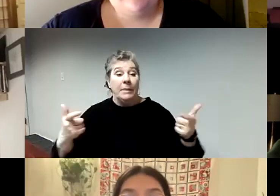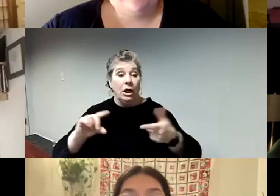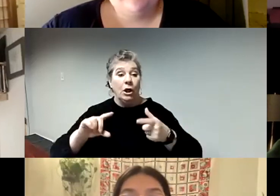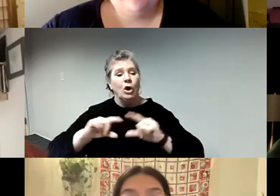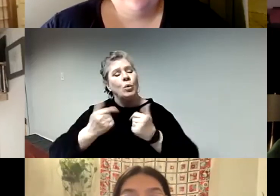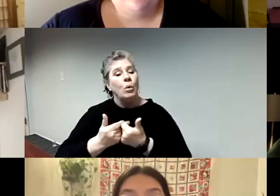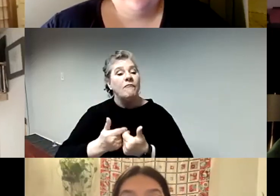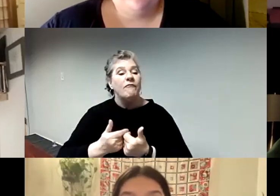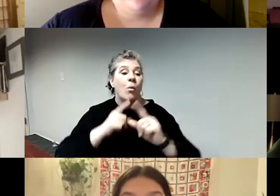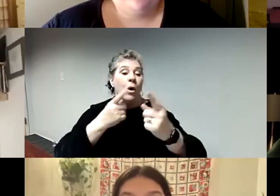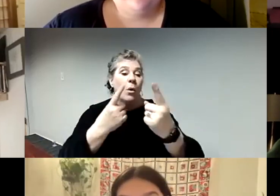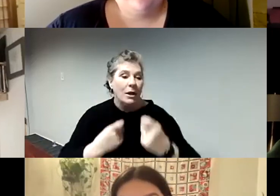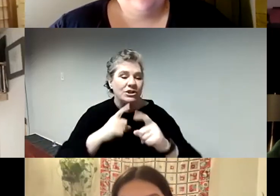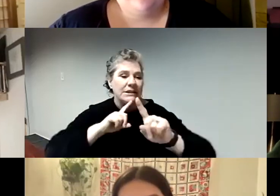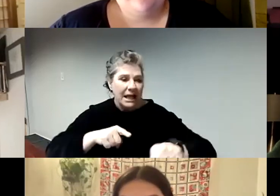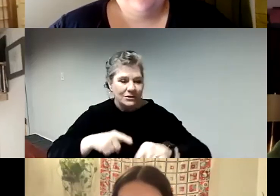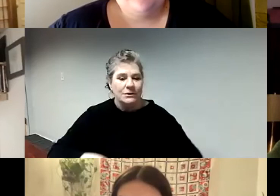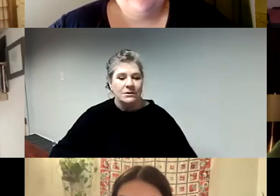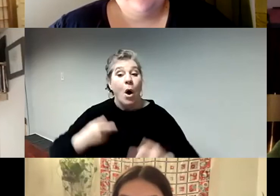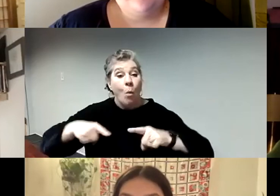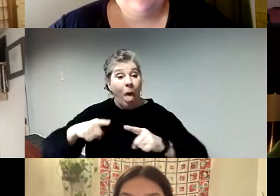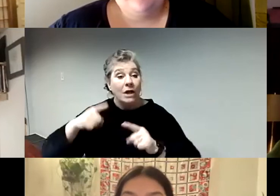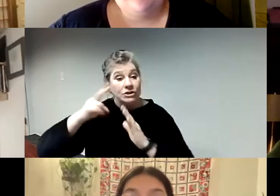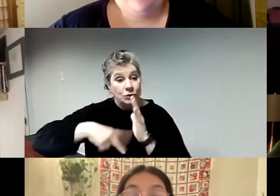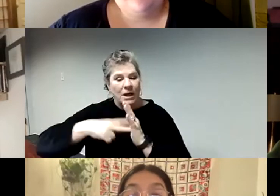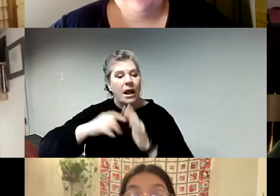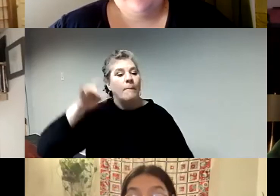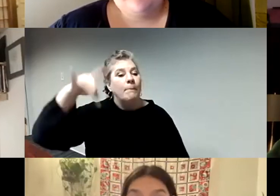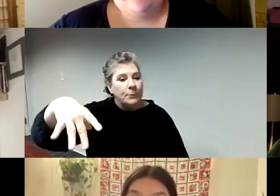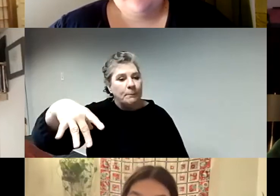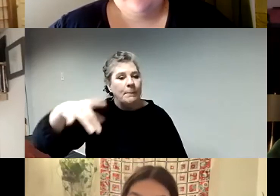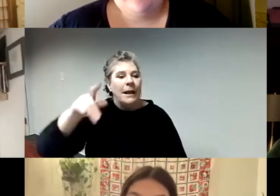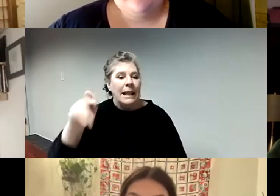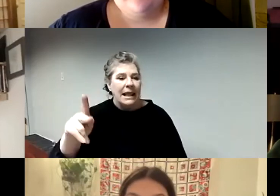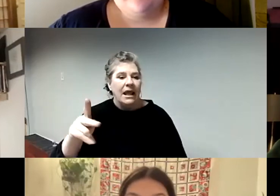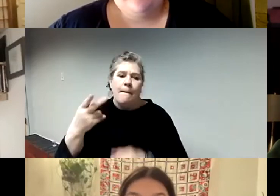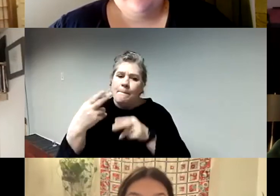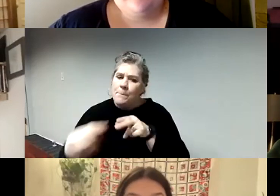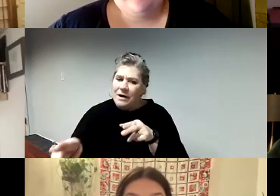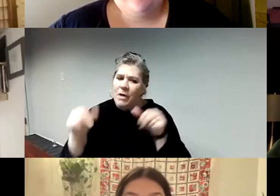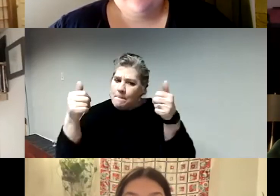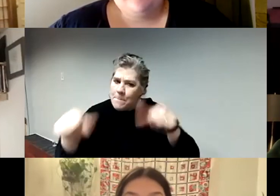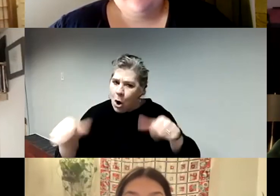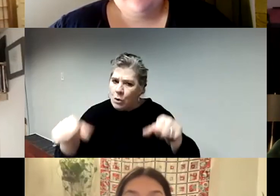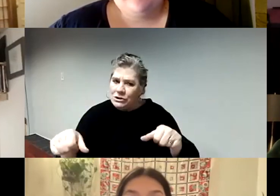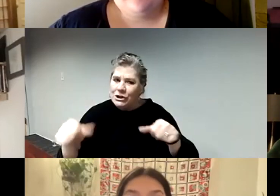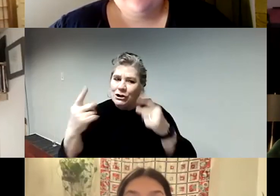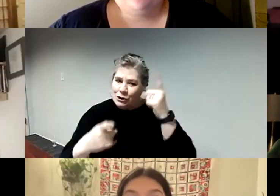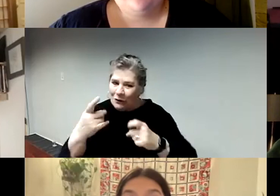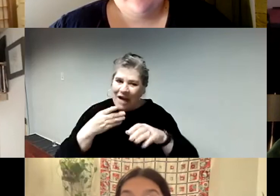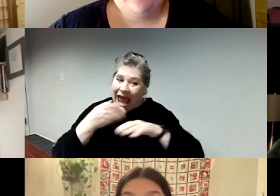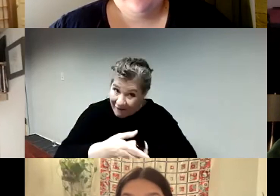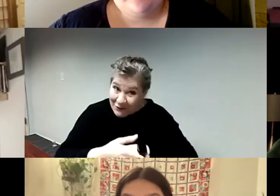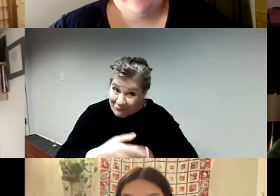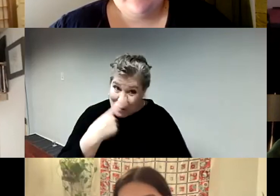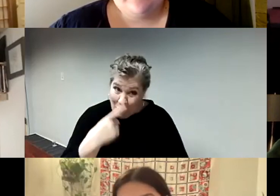And then while Taylor's reading, I'm gonna drop the link to a very, very brief post-event survey, which we would